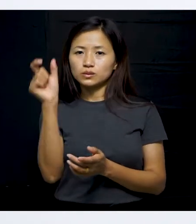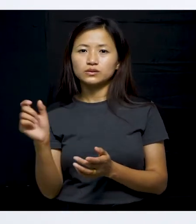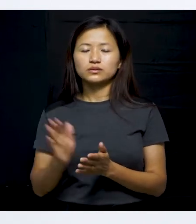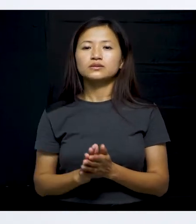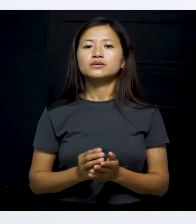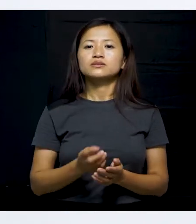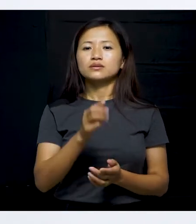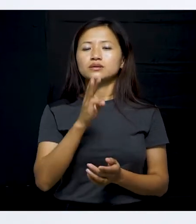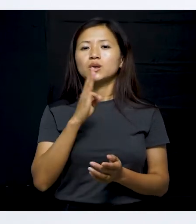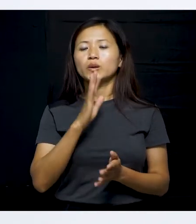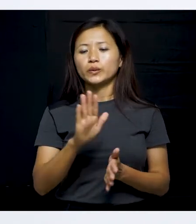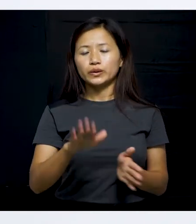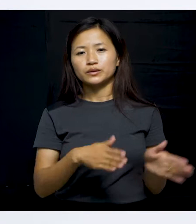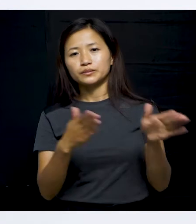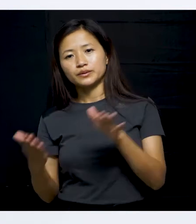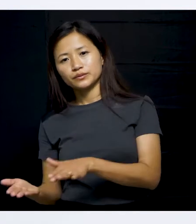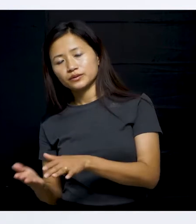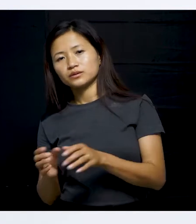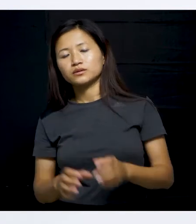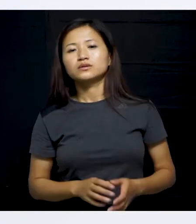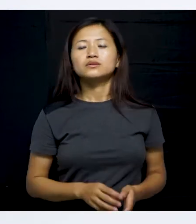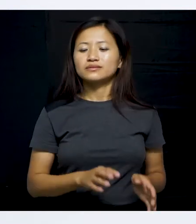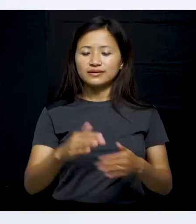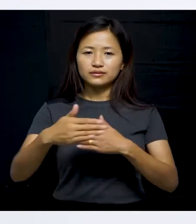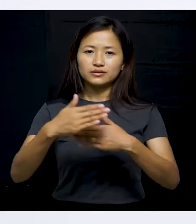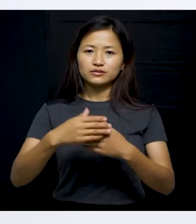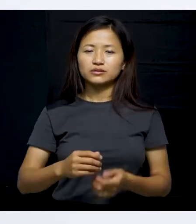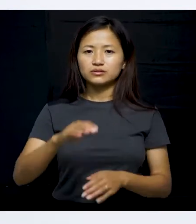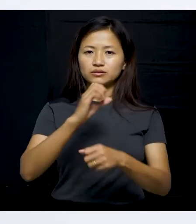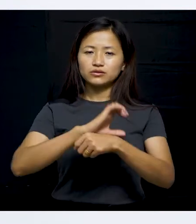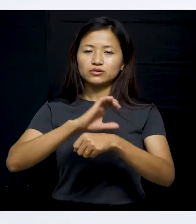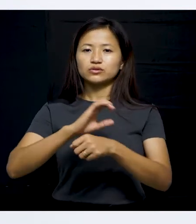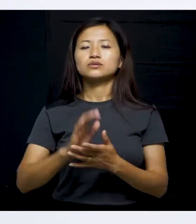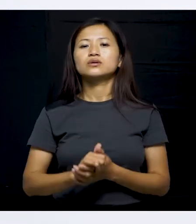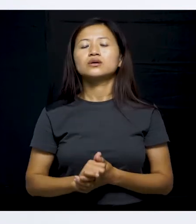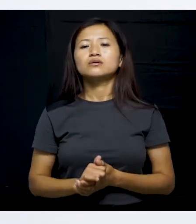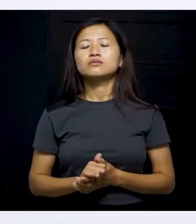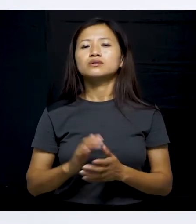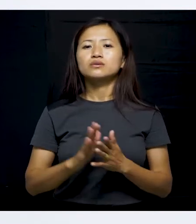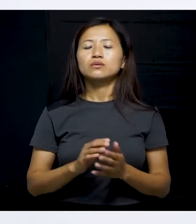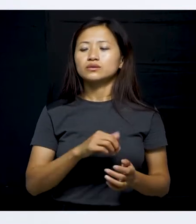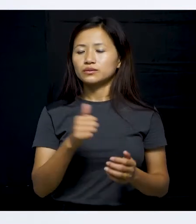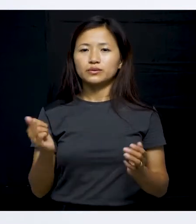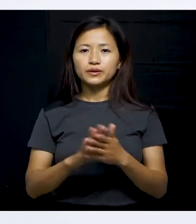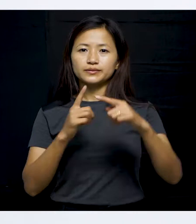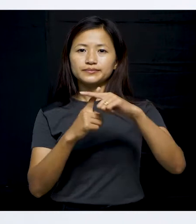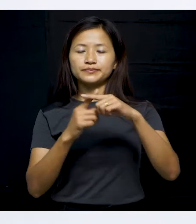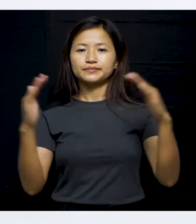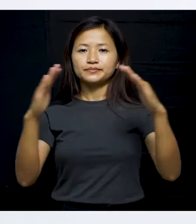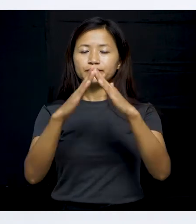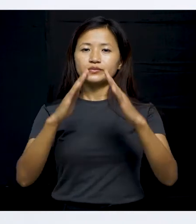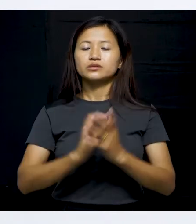water baptism. It is done either in a church or near a pond, and it is done by the elders and the leaders of the